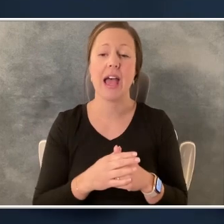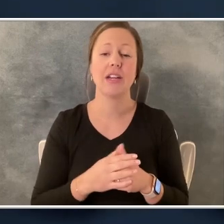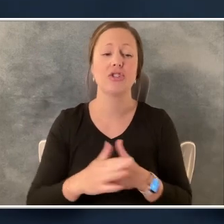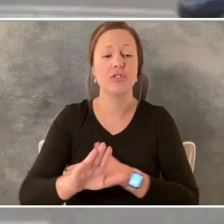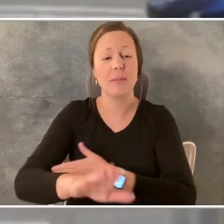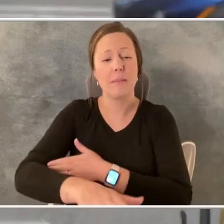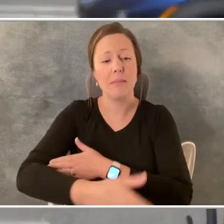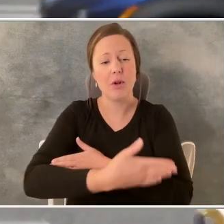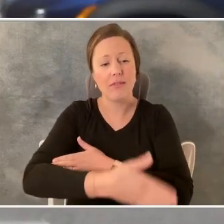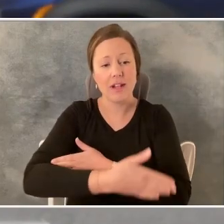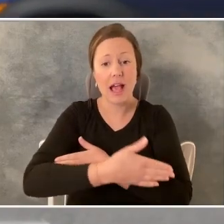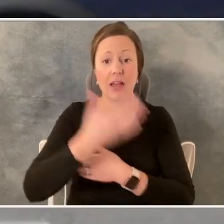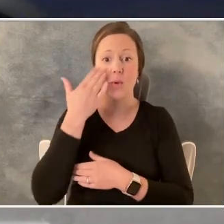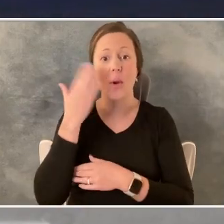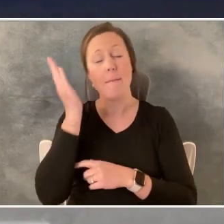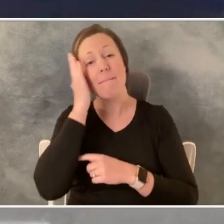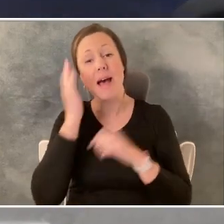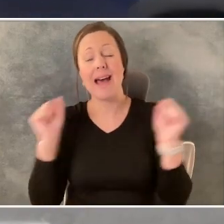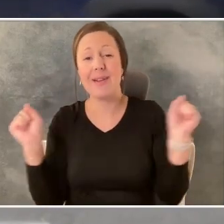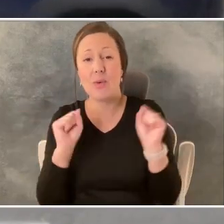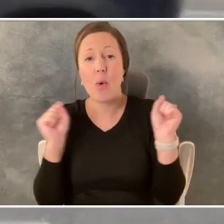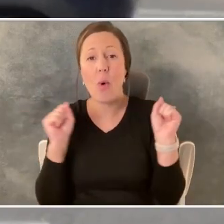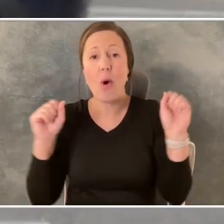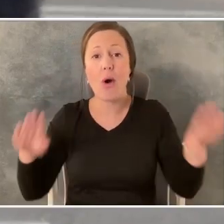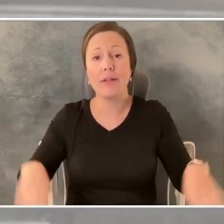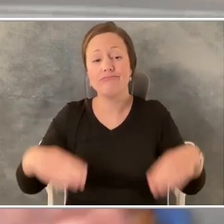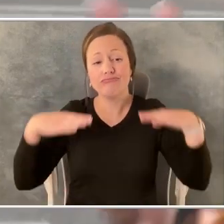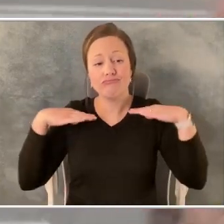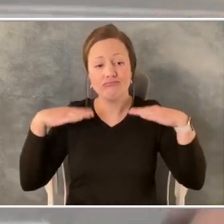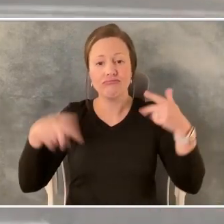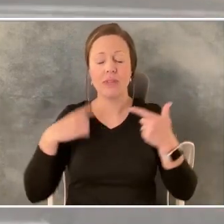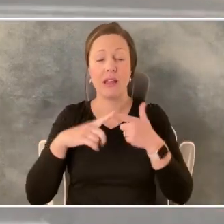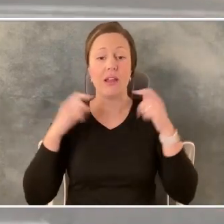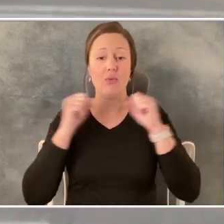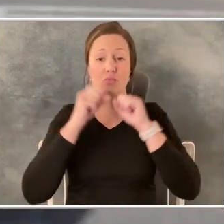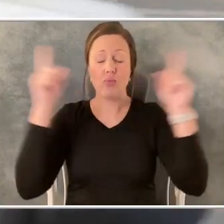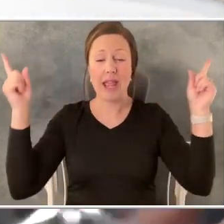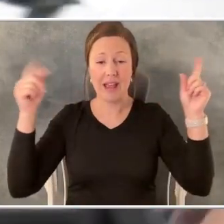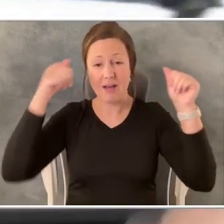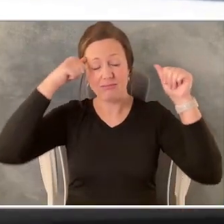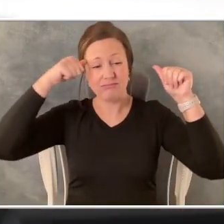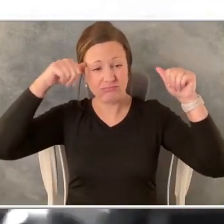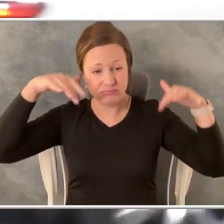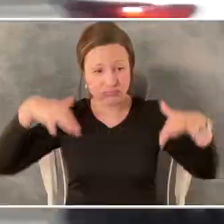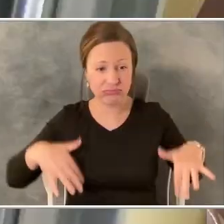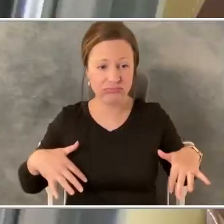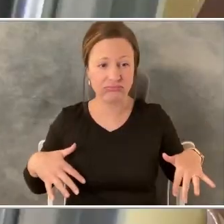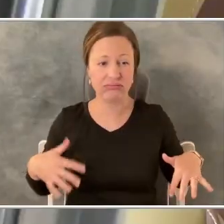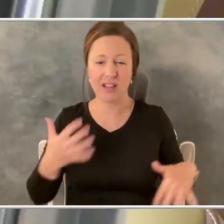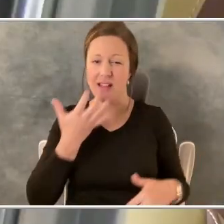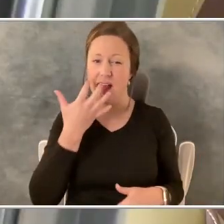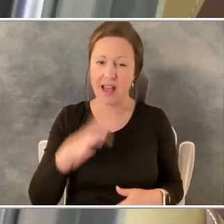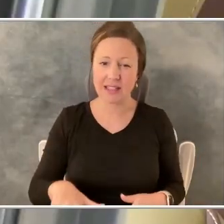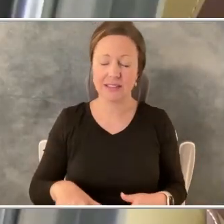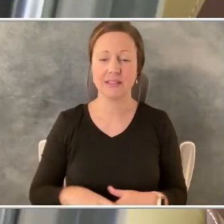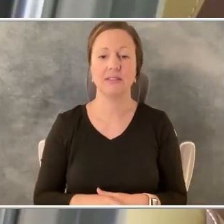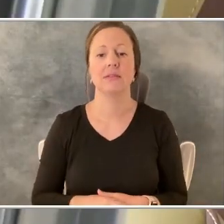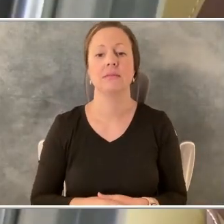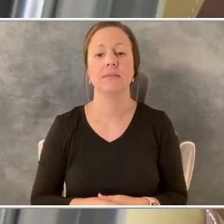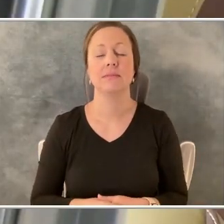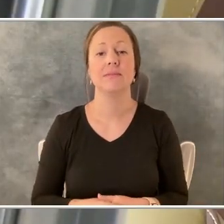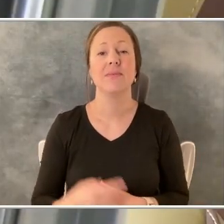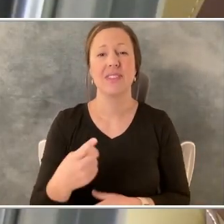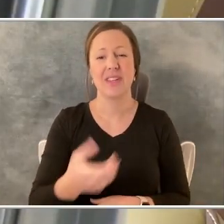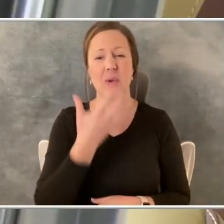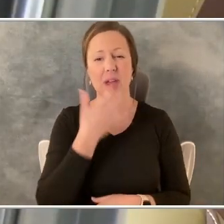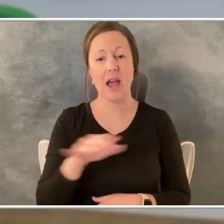cold and you cover up, and then all of a sudden you wake up in the middle of the night completely soaking wet. When you get hot, it's like an